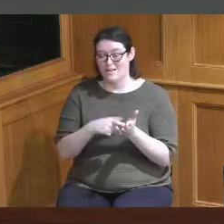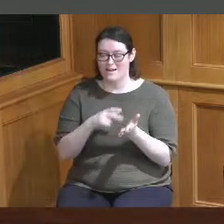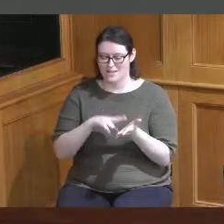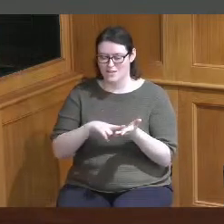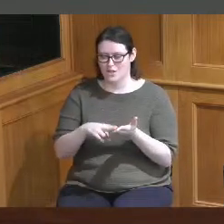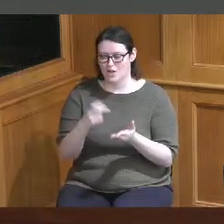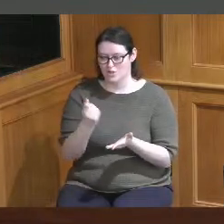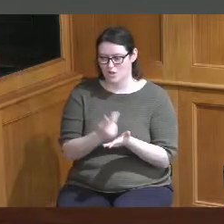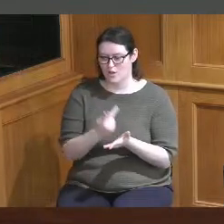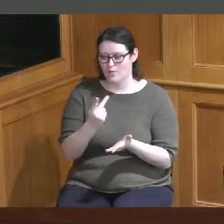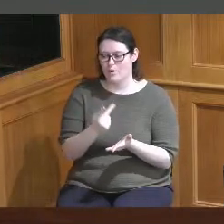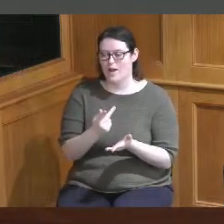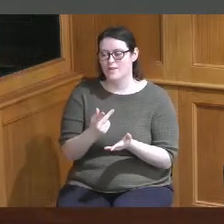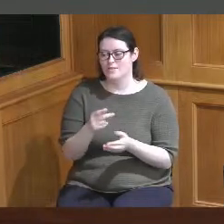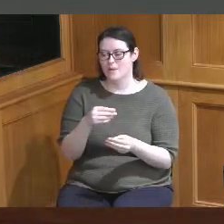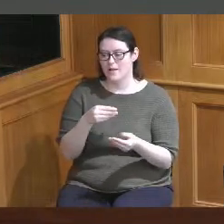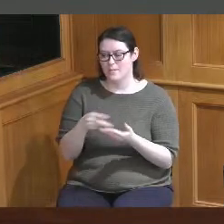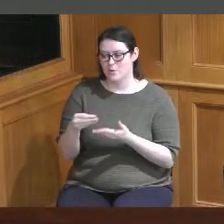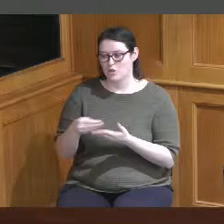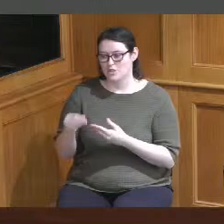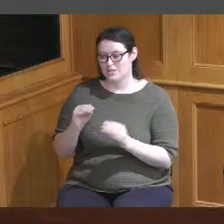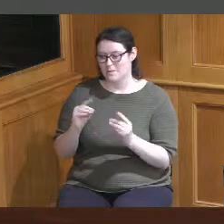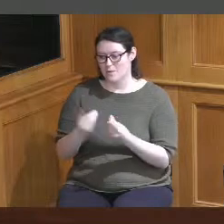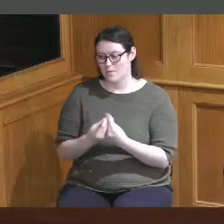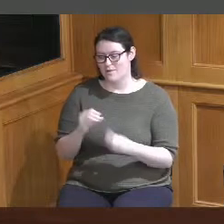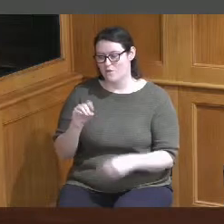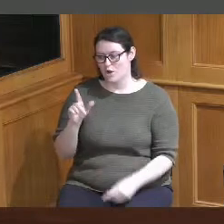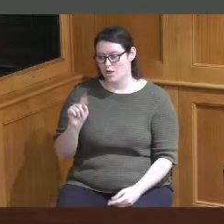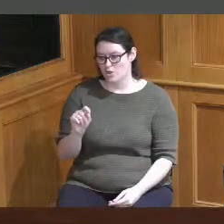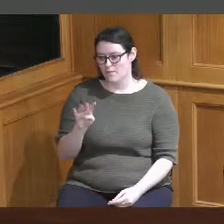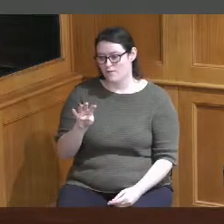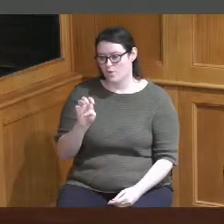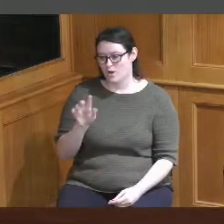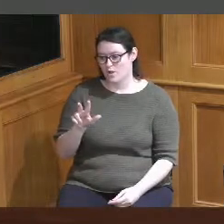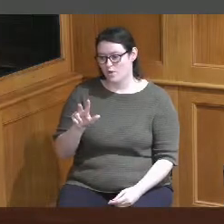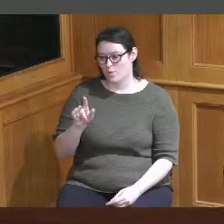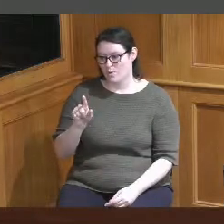contracts authorized by the purchasing department for October at